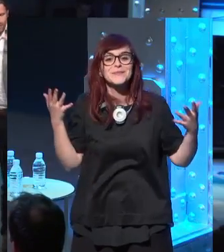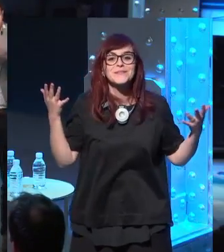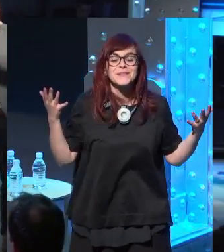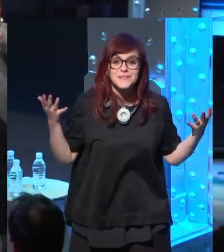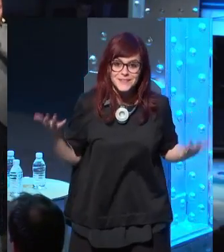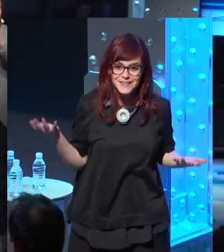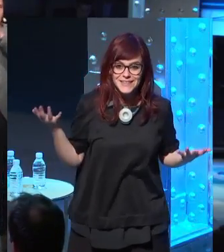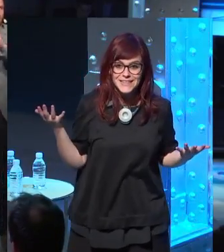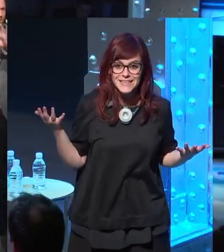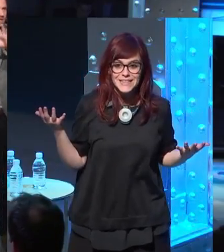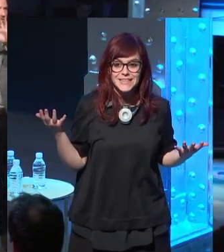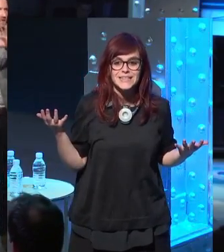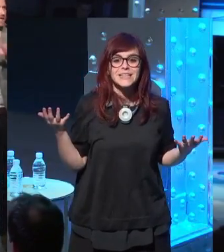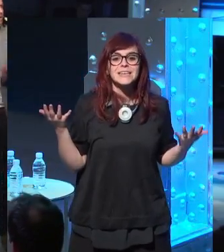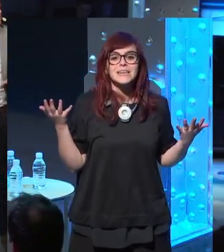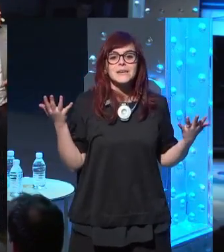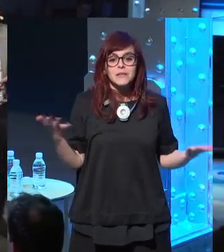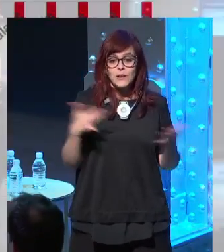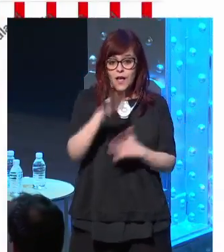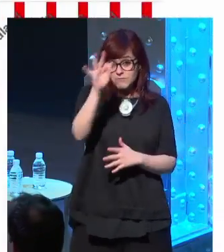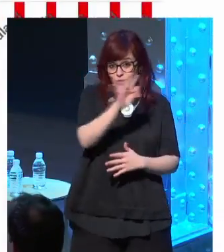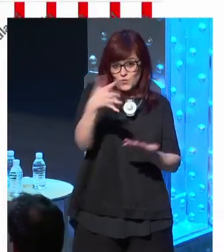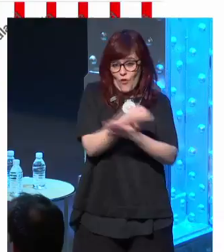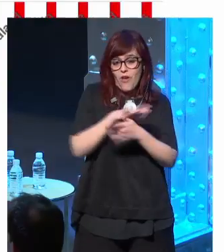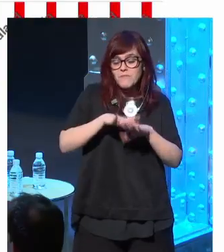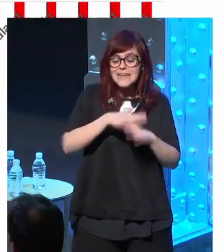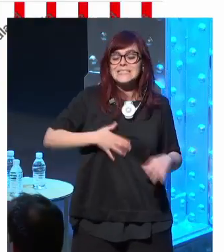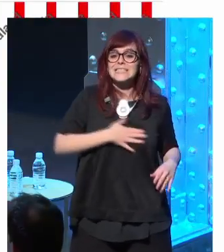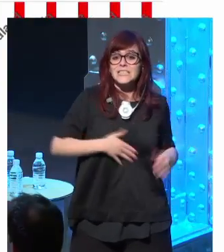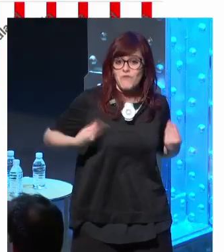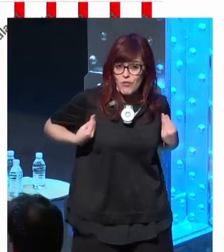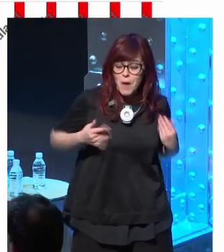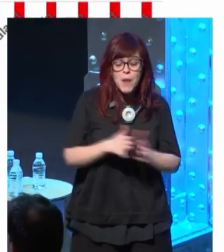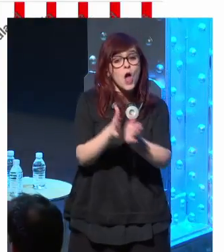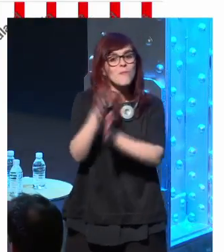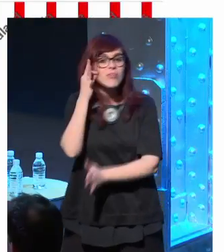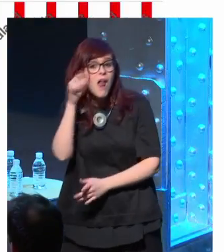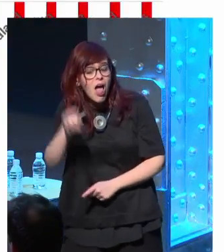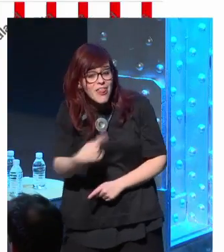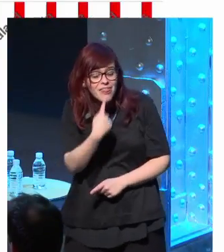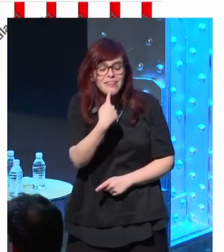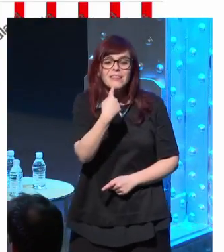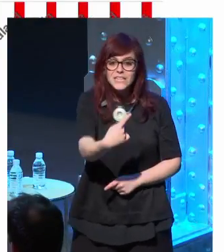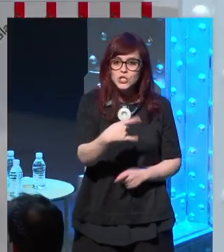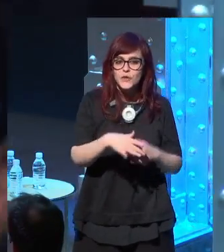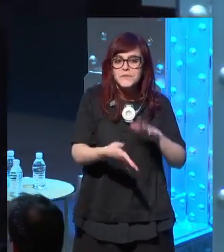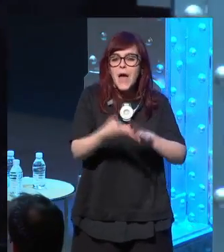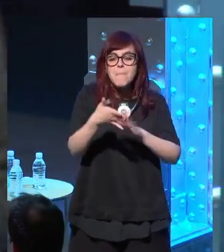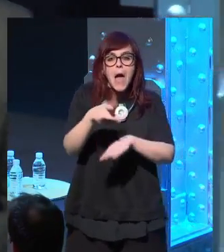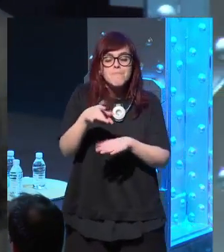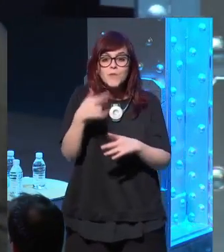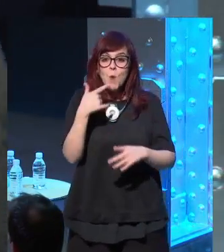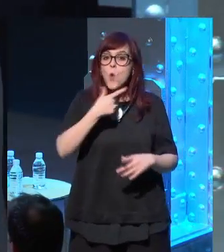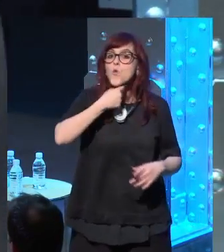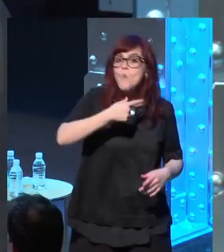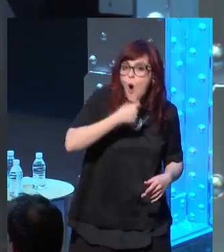I mean, this is all life satisfaction, but as Ragnhild mentioned, we can also see some more transient moods, how we feel